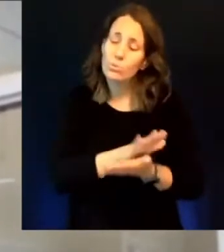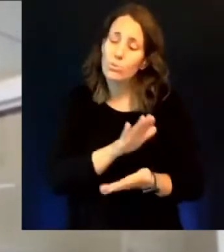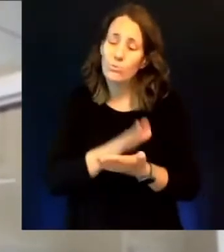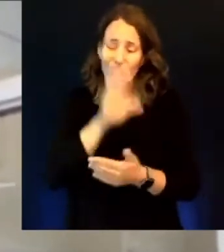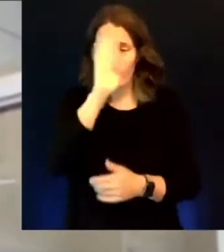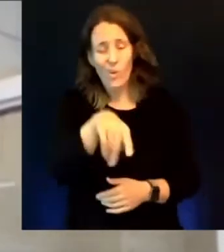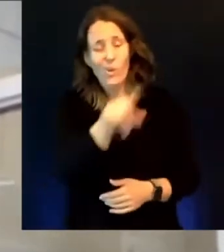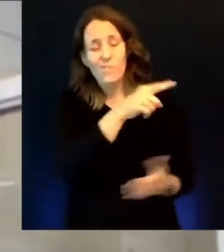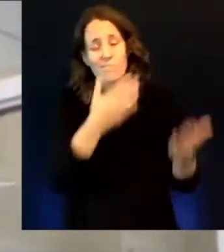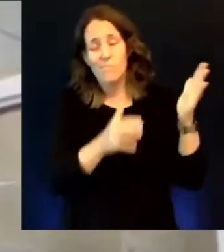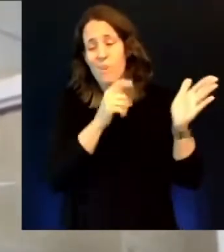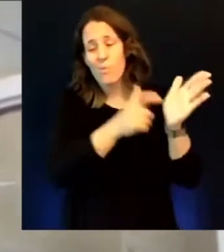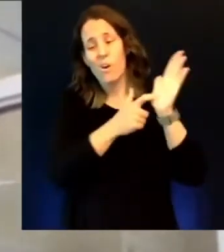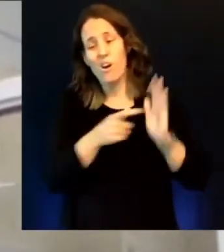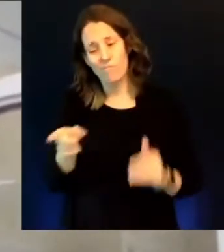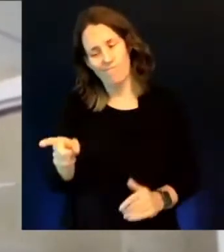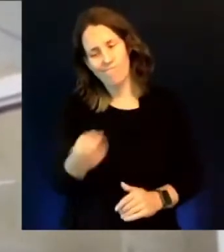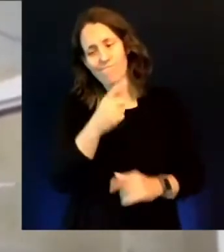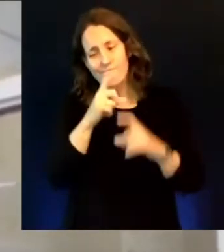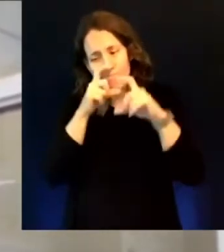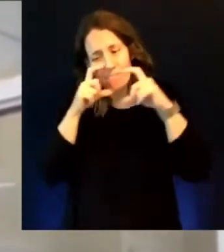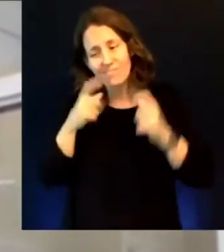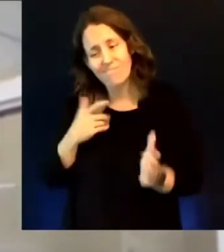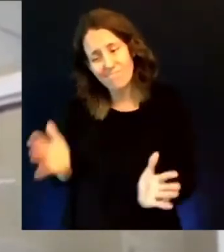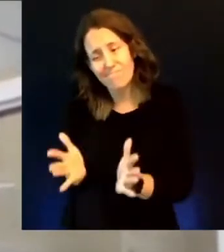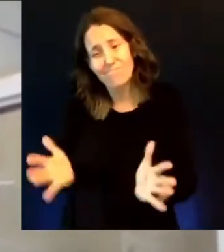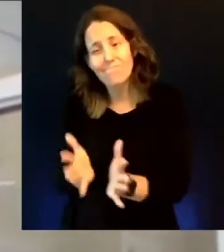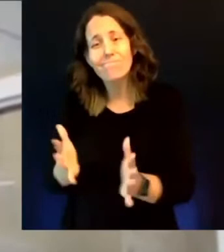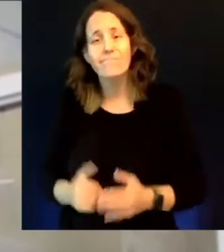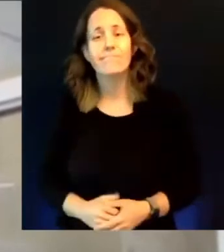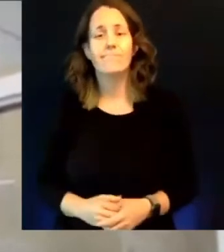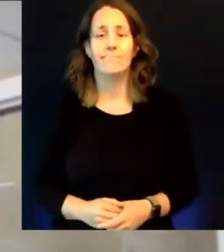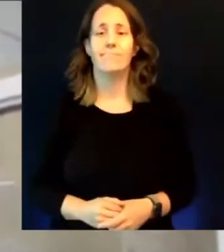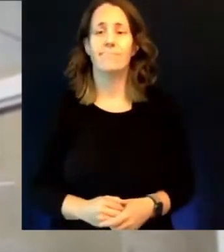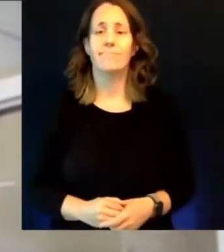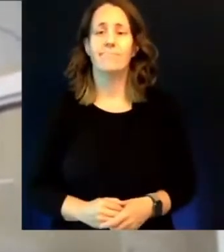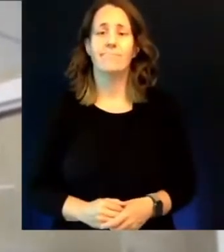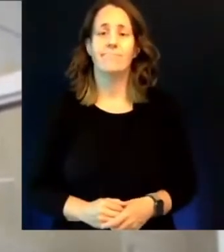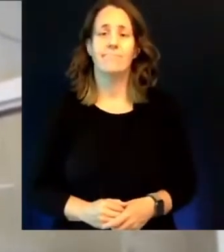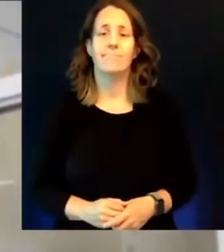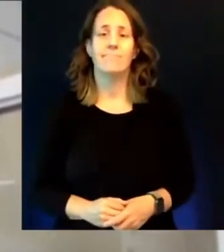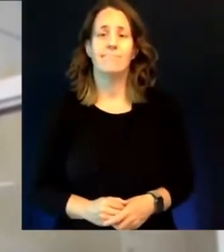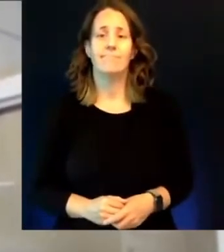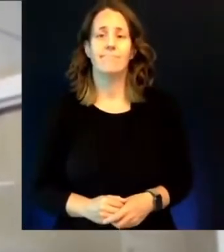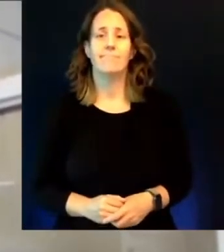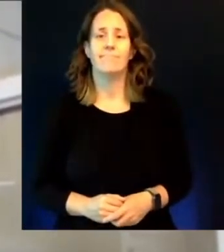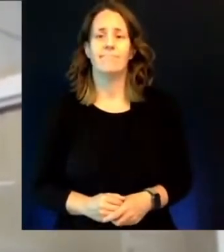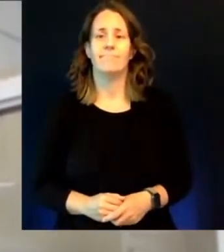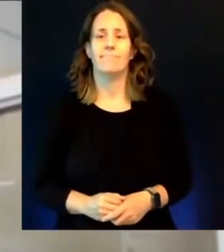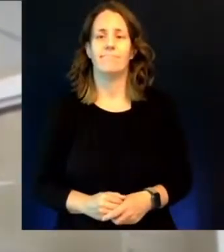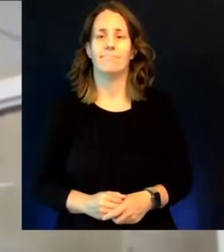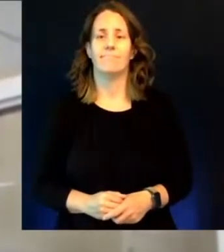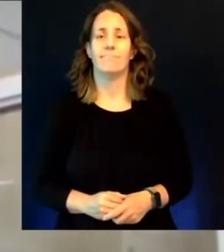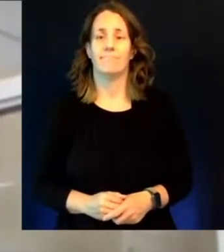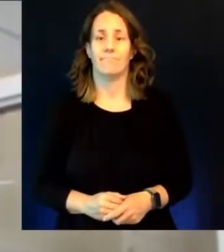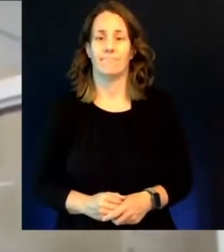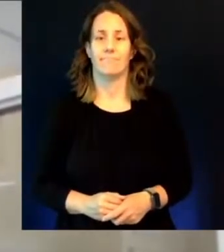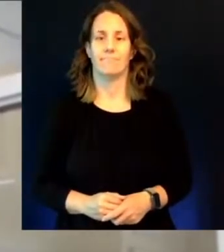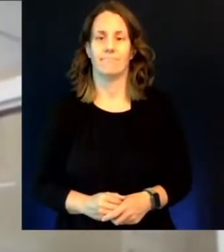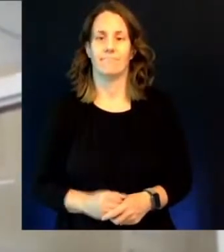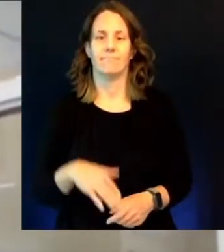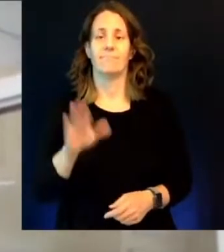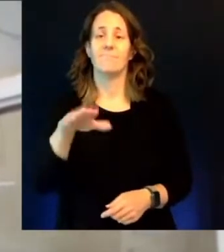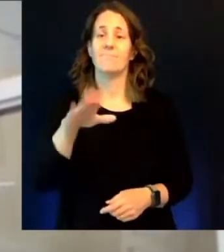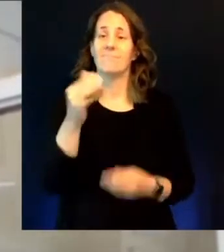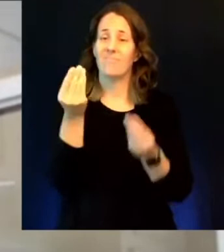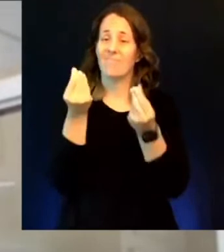Surgical masks are better than homemade masks. Eye protection is better than no eye protection. So there are things that we can do to